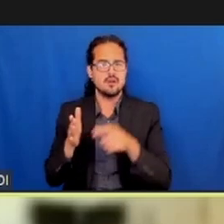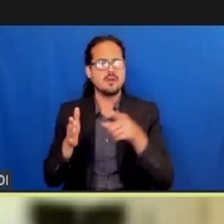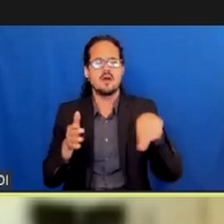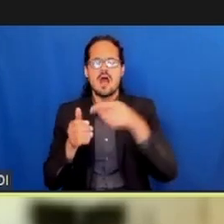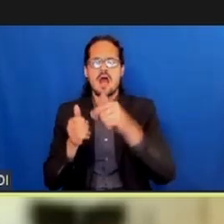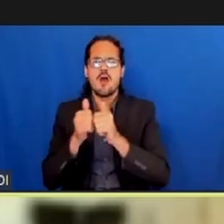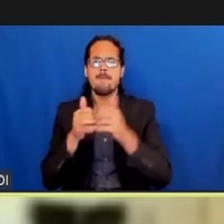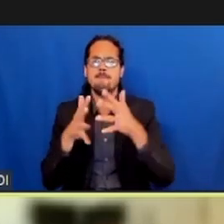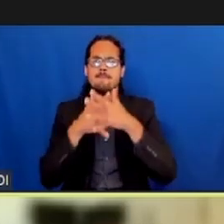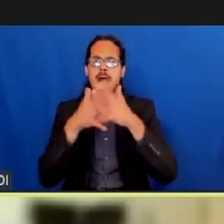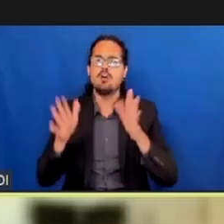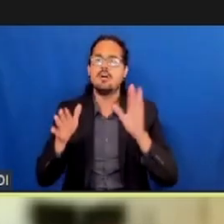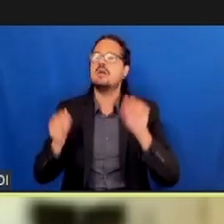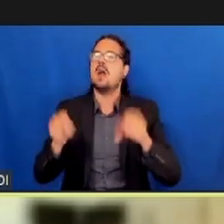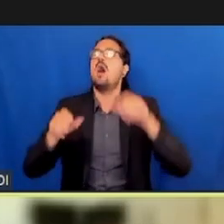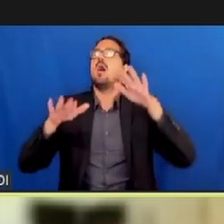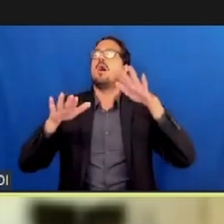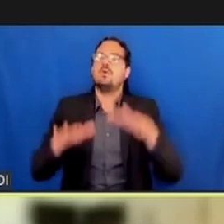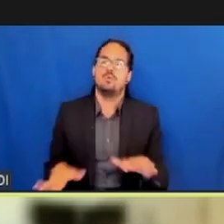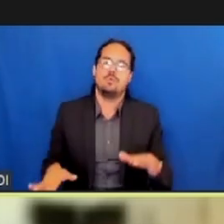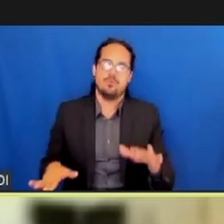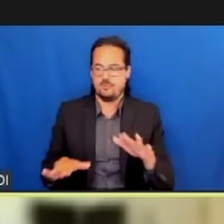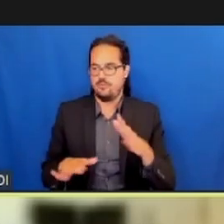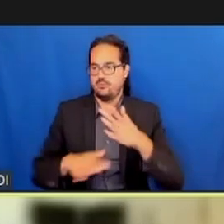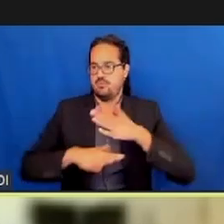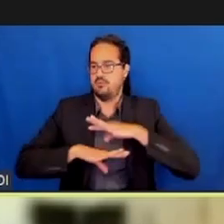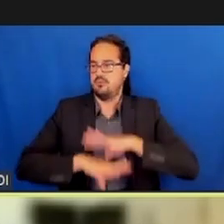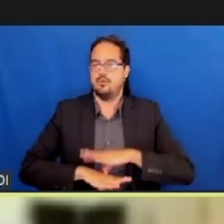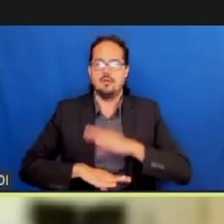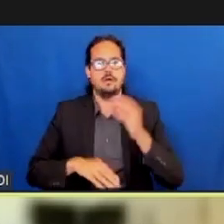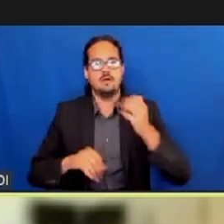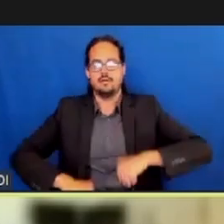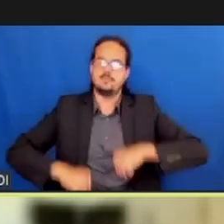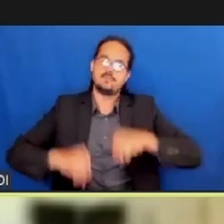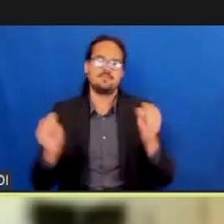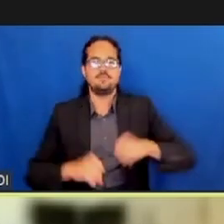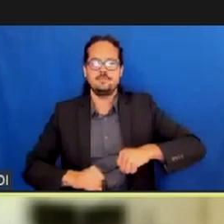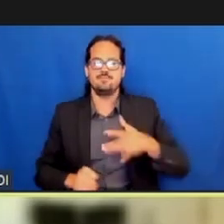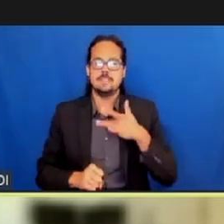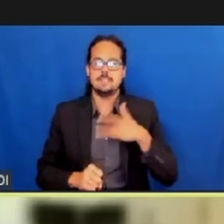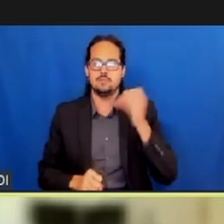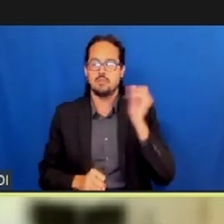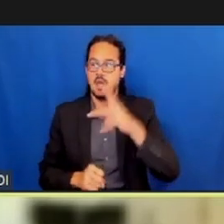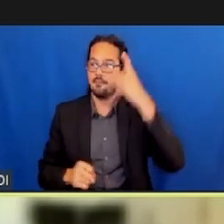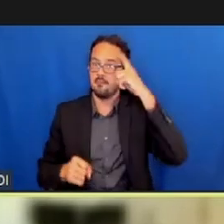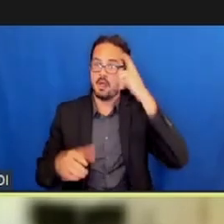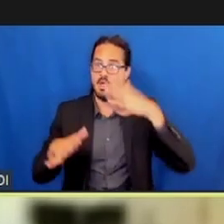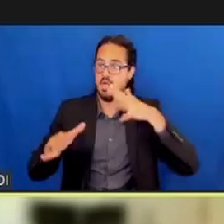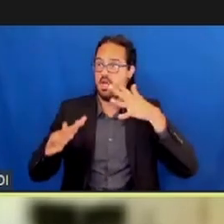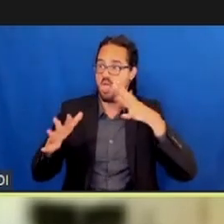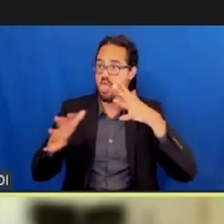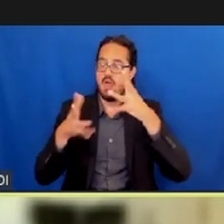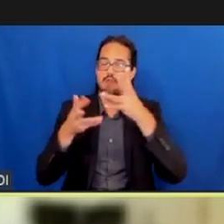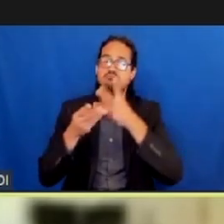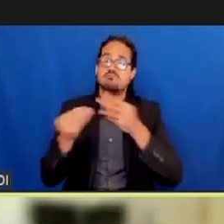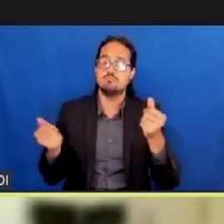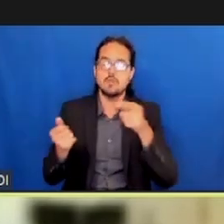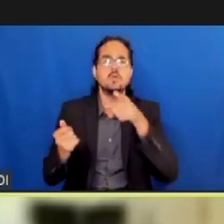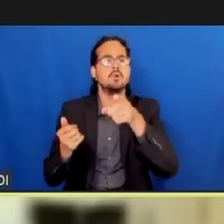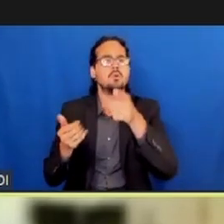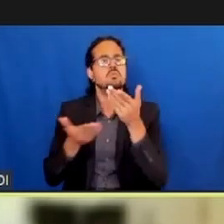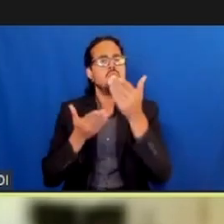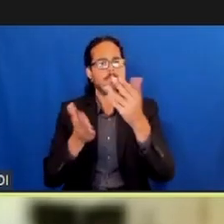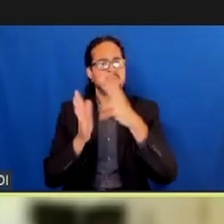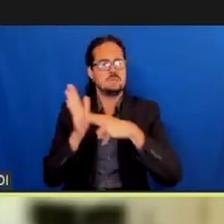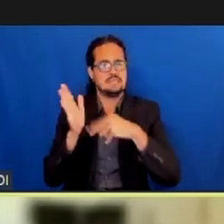the mental toll that the pandemic has taken. The second one is titled, A Once-in-a-Lifetime Chance to Start Over, which I think is just such